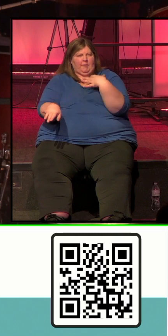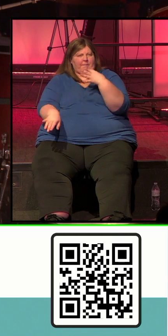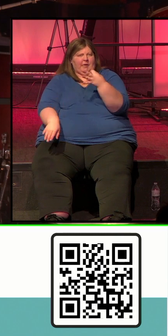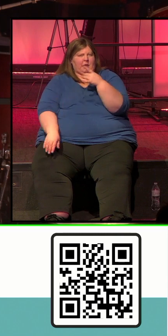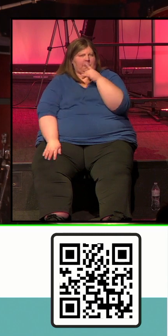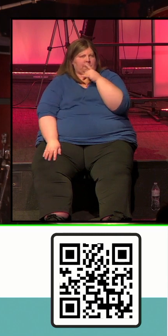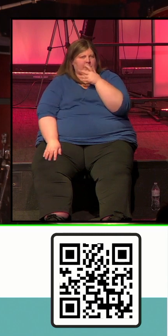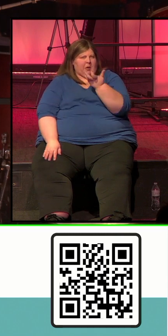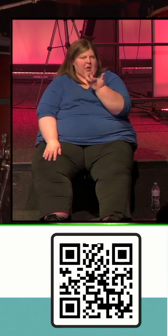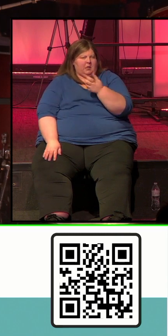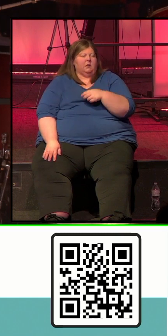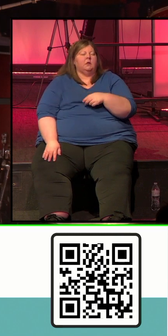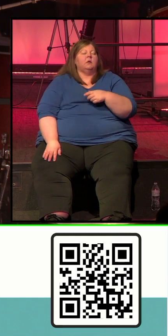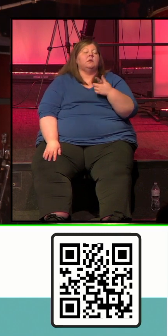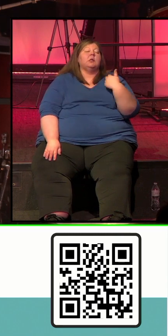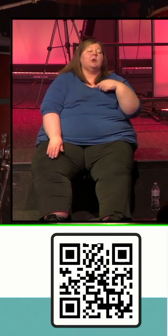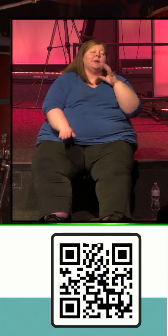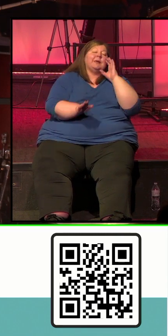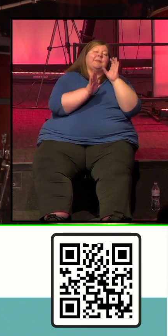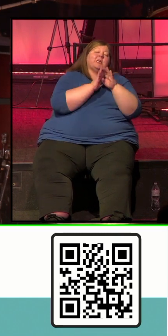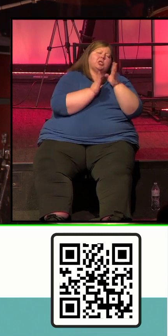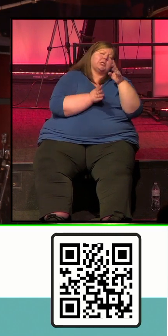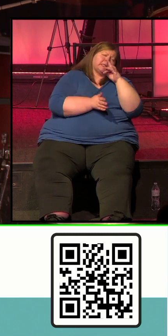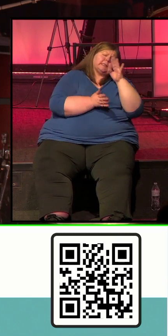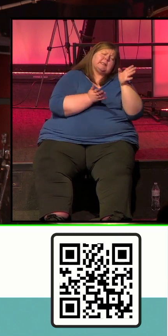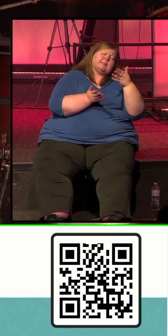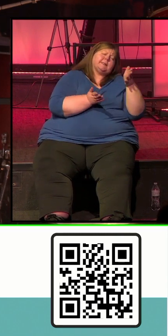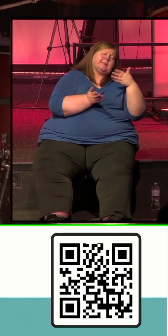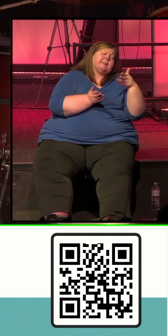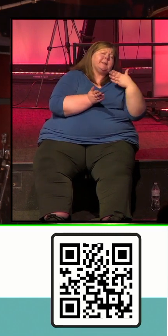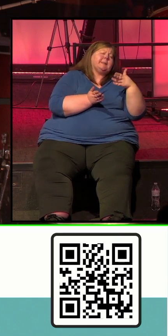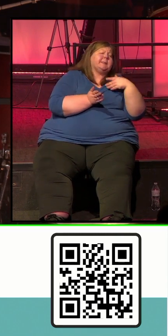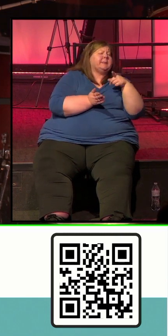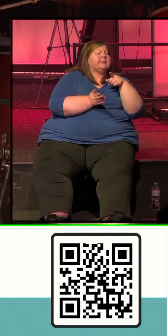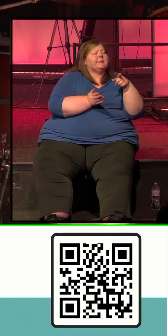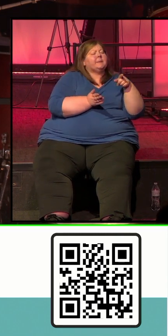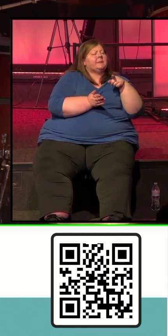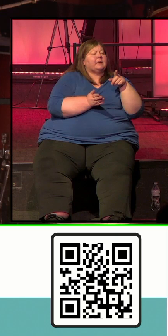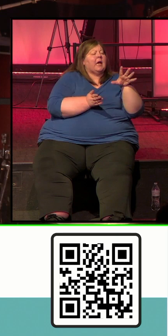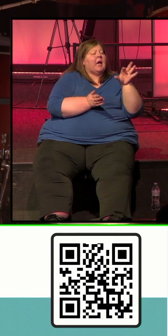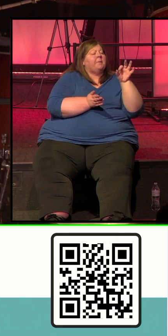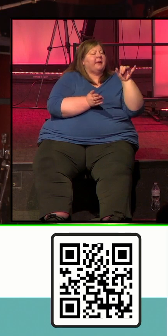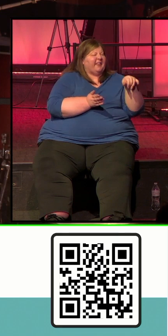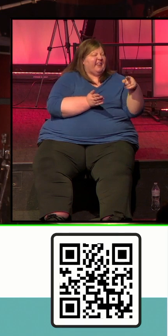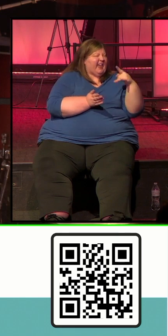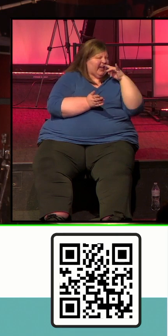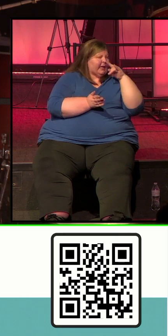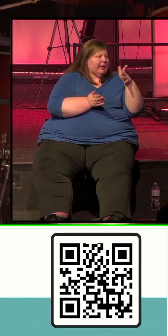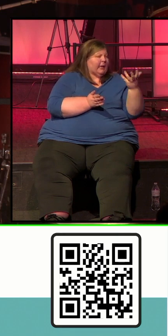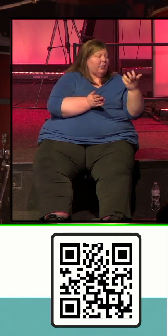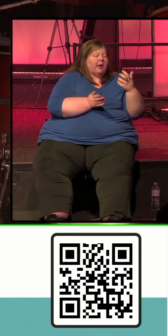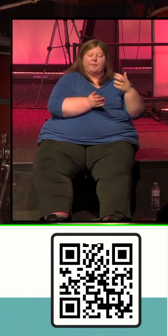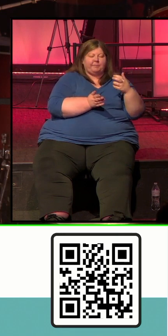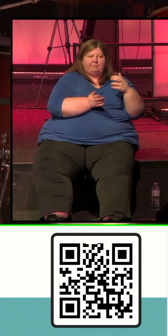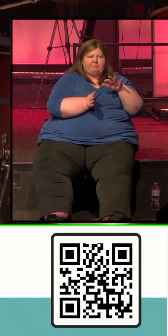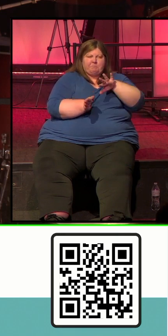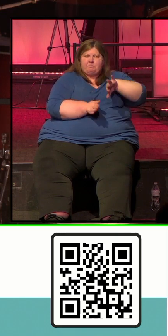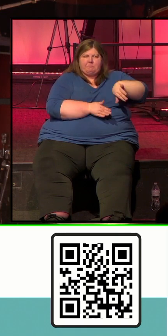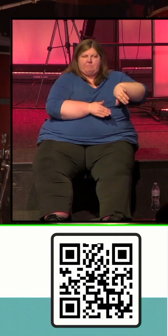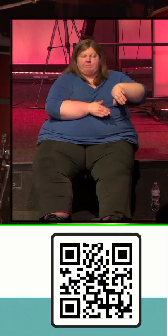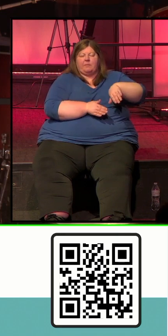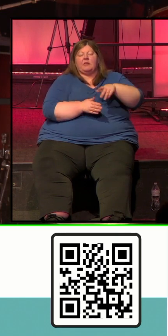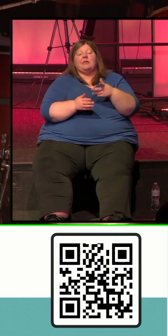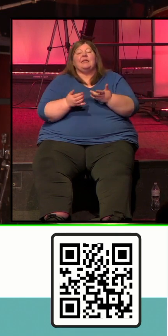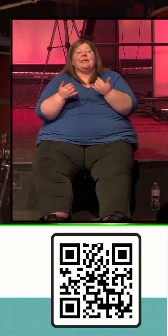seeing pictures of kids and looking through them and saying, okay, I want to select this child and sponsor this